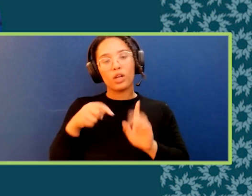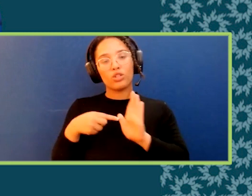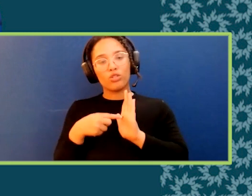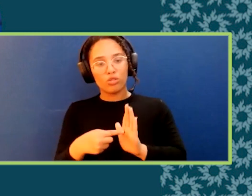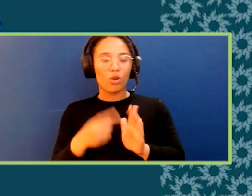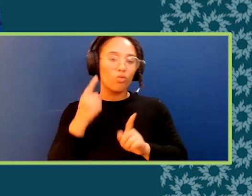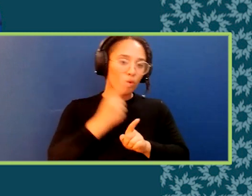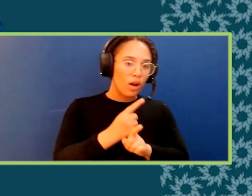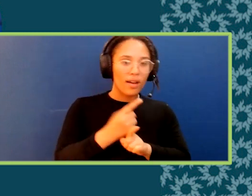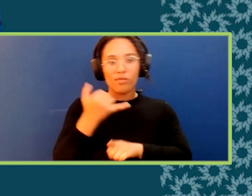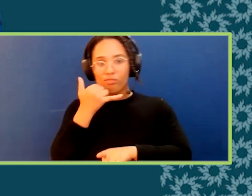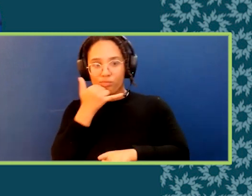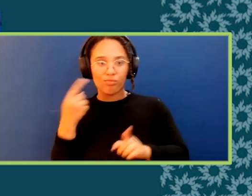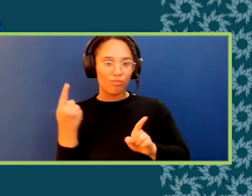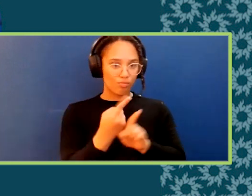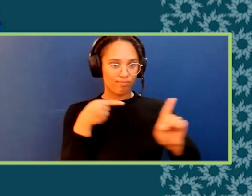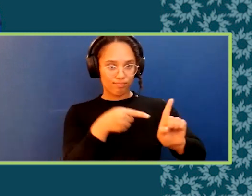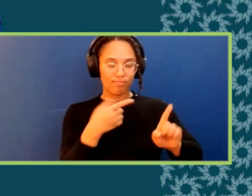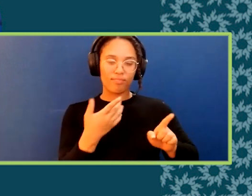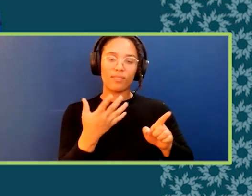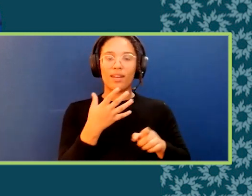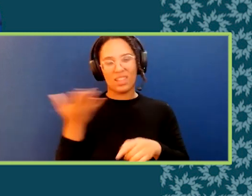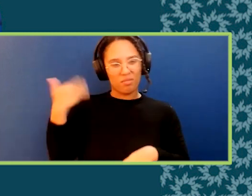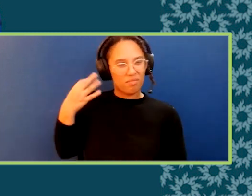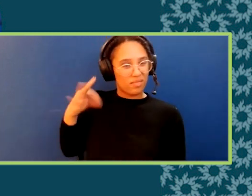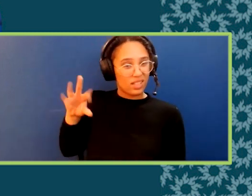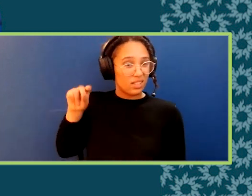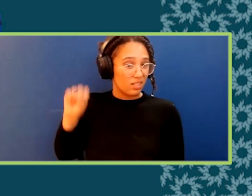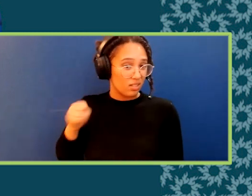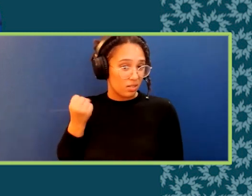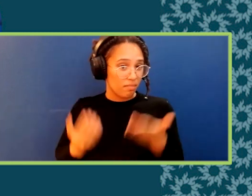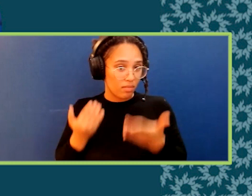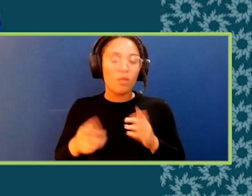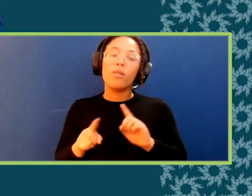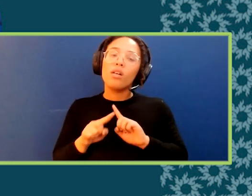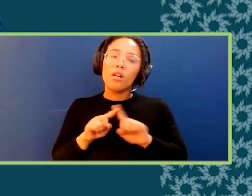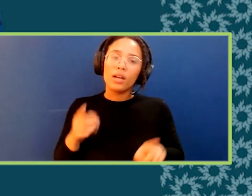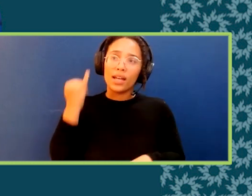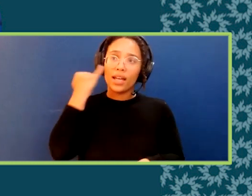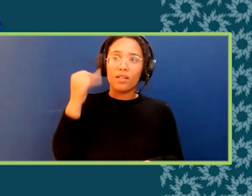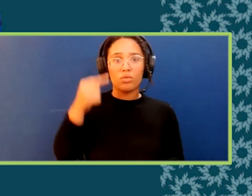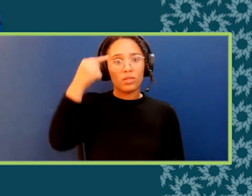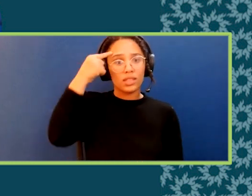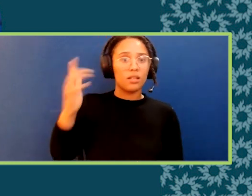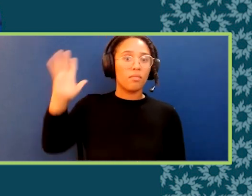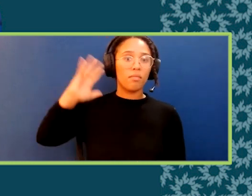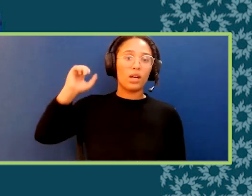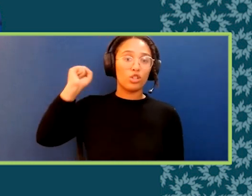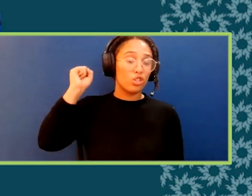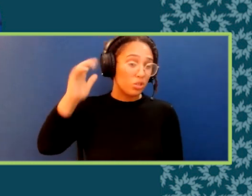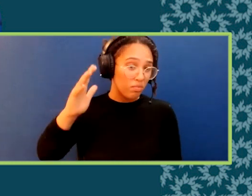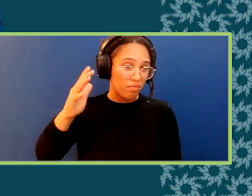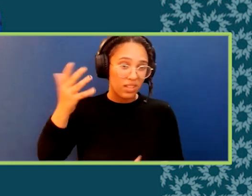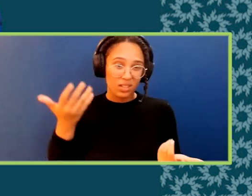may have been in the 1930s, but if you look at Shakespeare, like sometimes the villain, like, that's not like a new